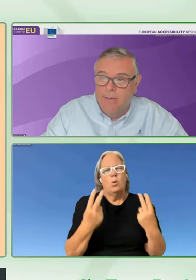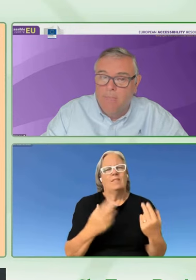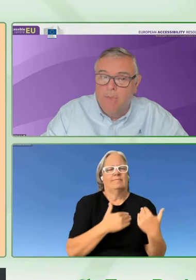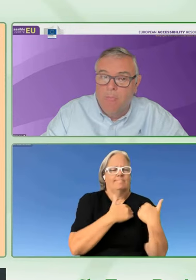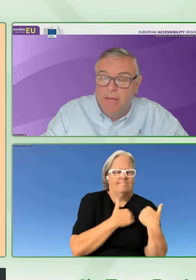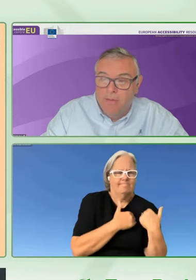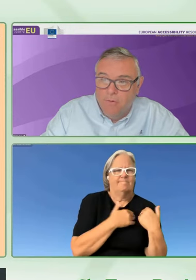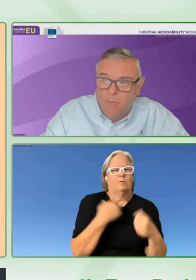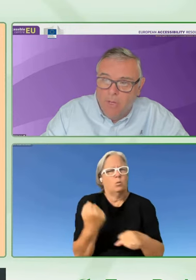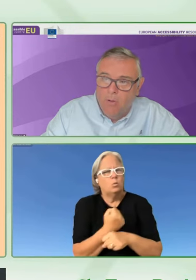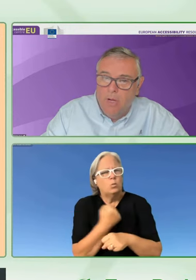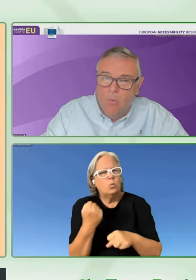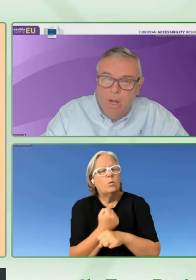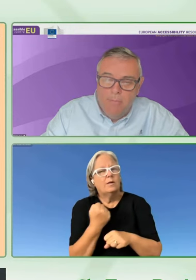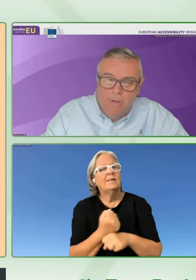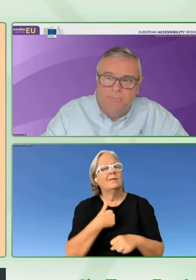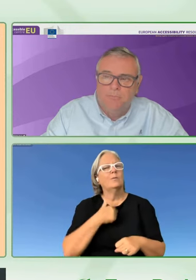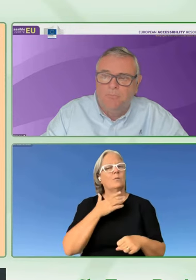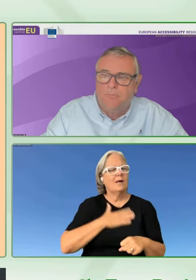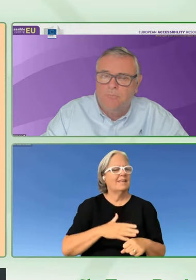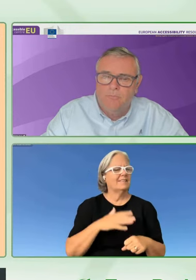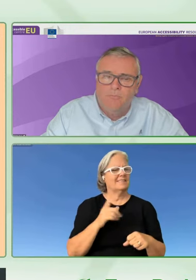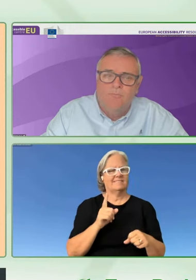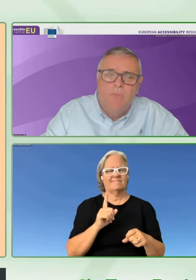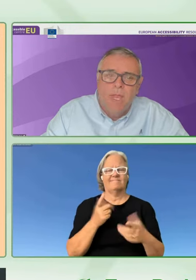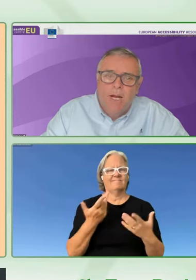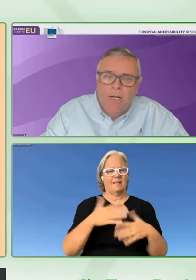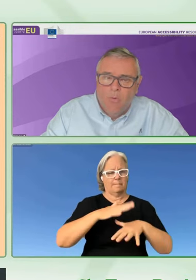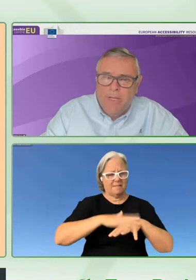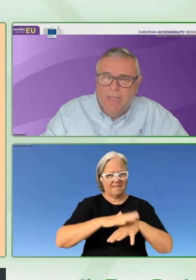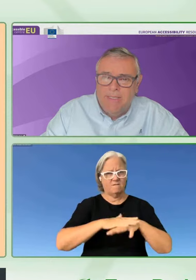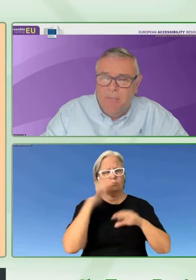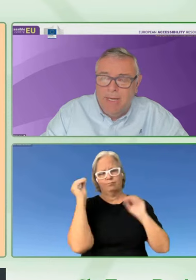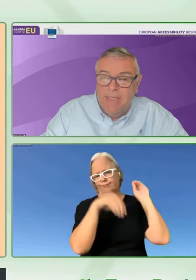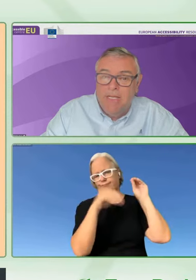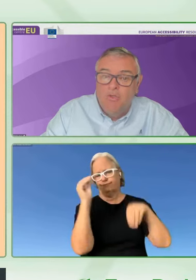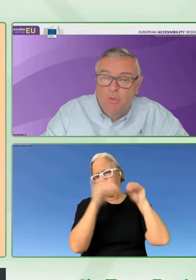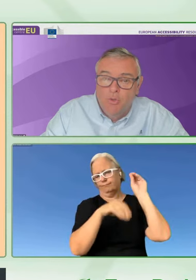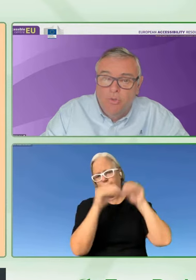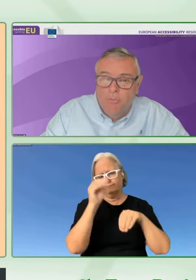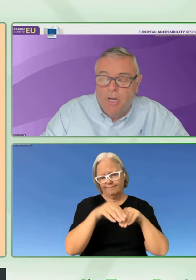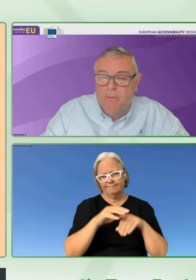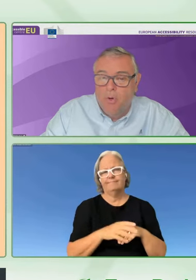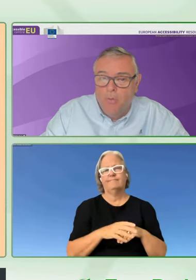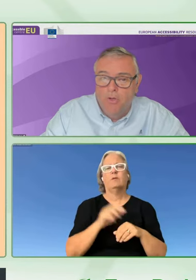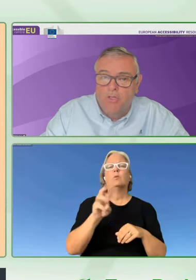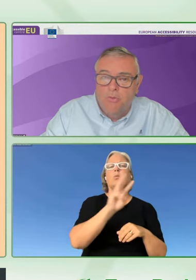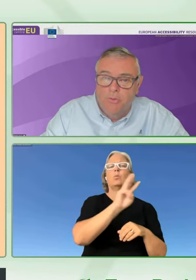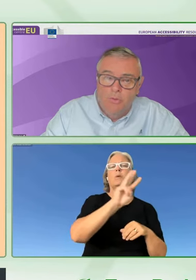create a platform, a web. We disseminate